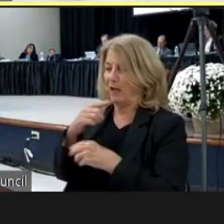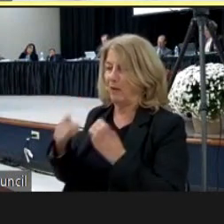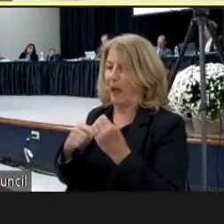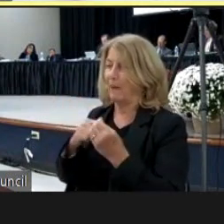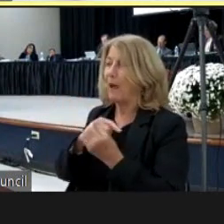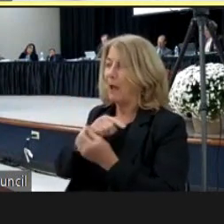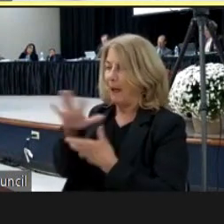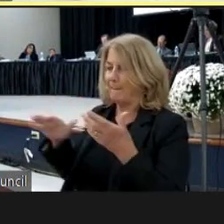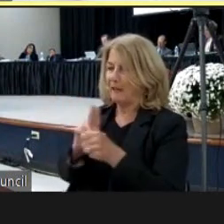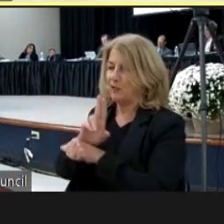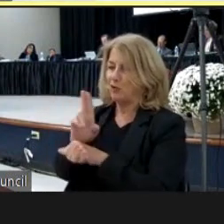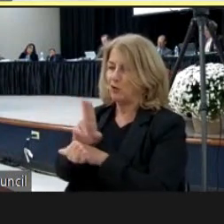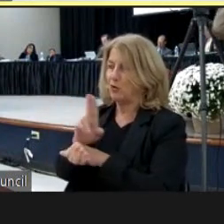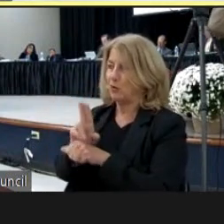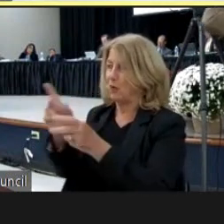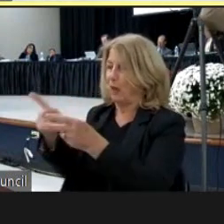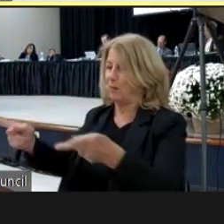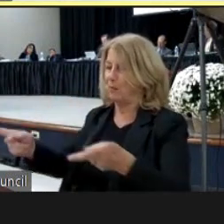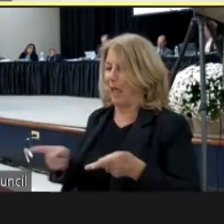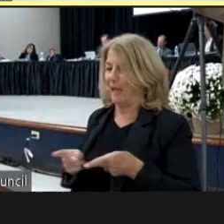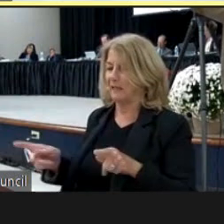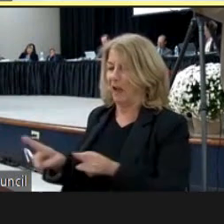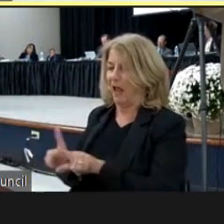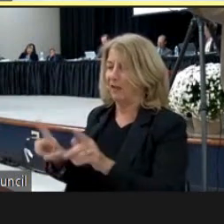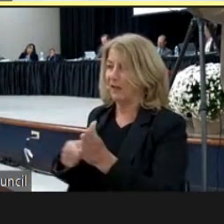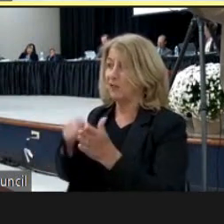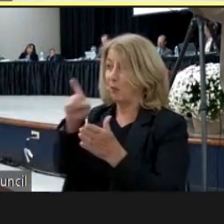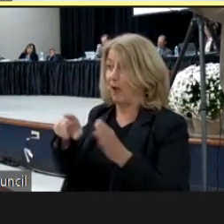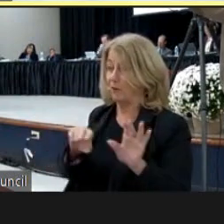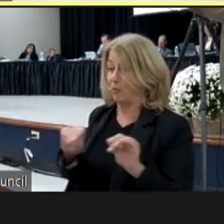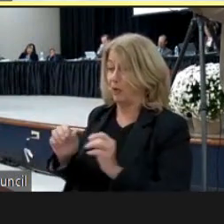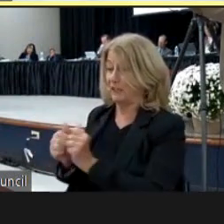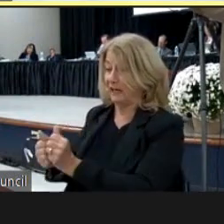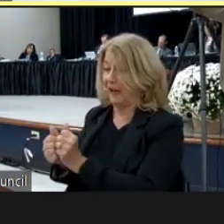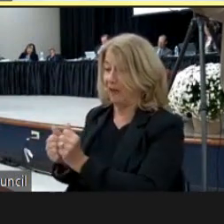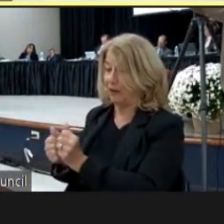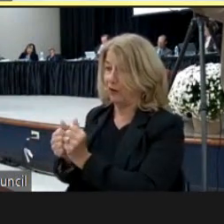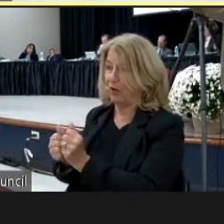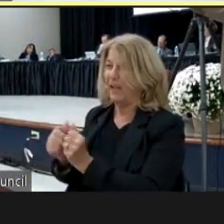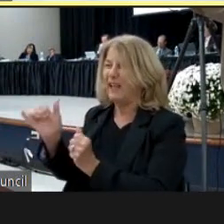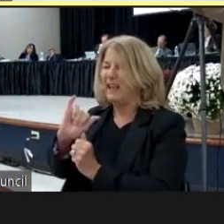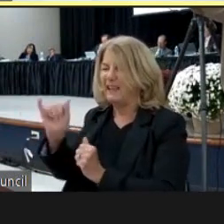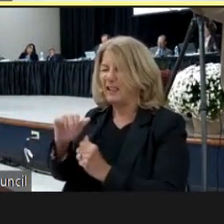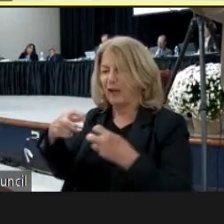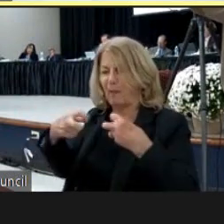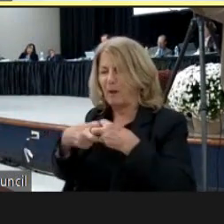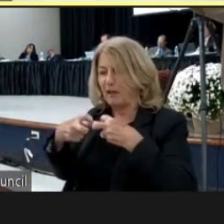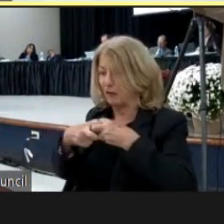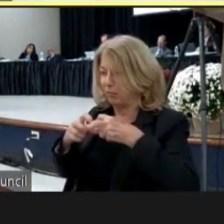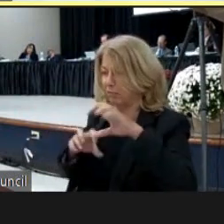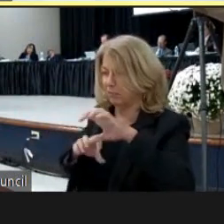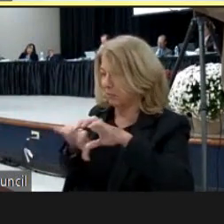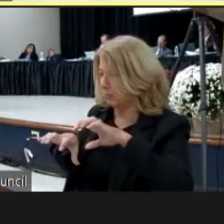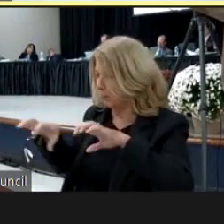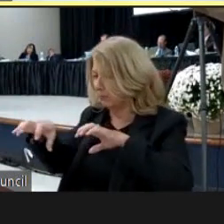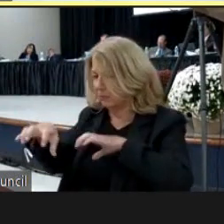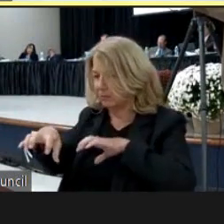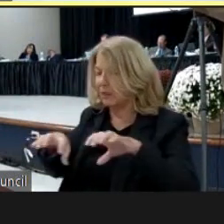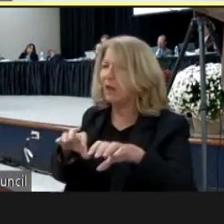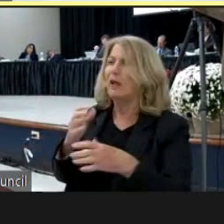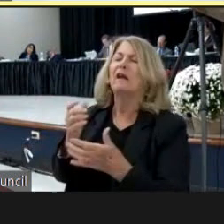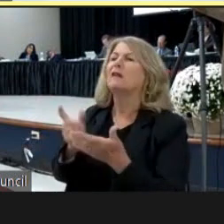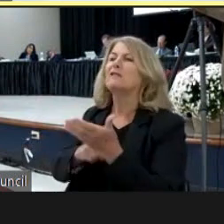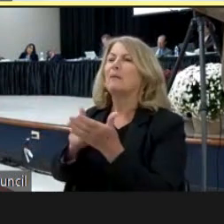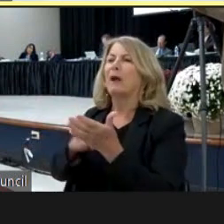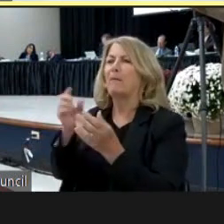destination like this is that you have to put it together as a kind of hit apart than a jigsaw puzzle framework. So sometimes that could be a little